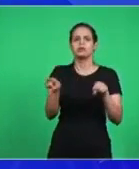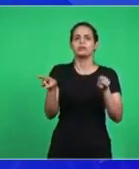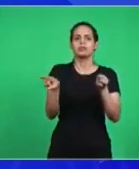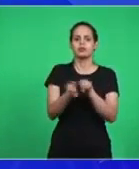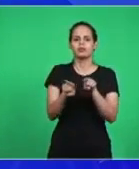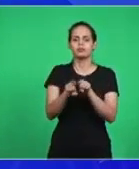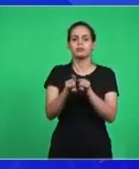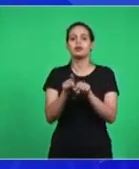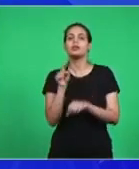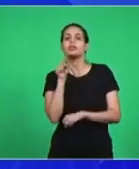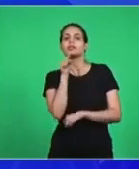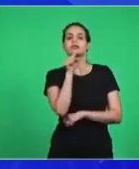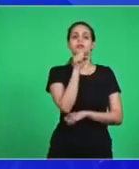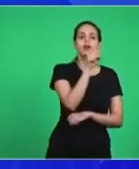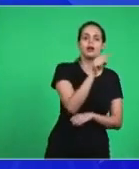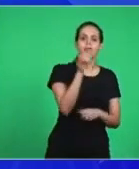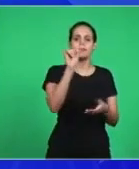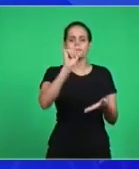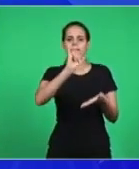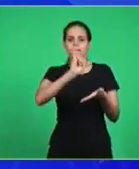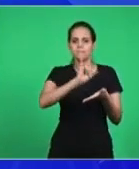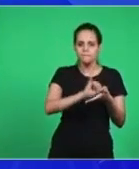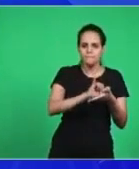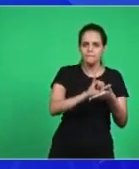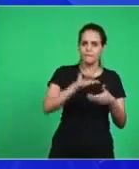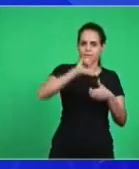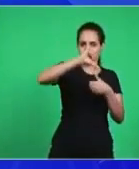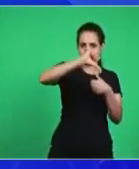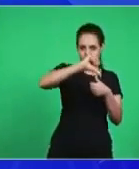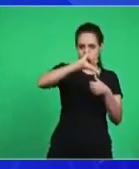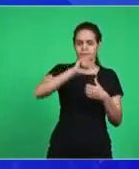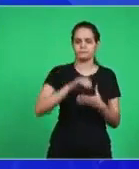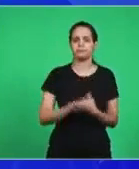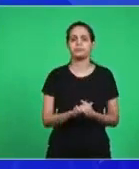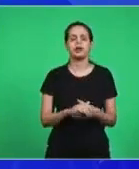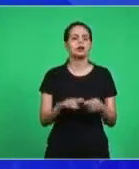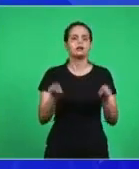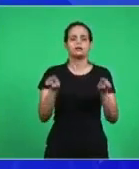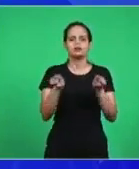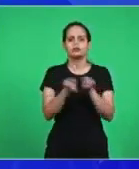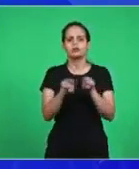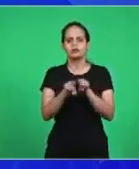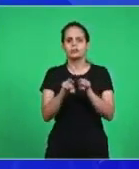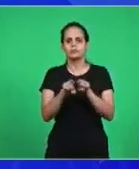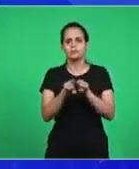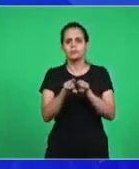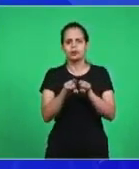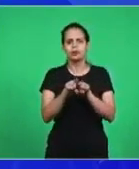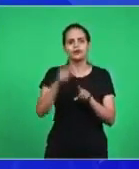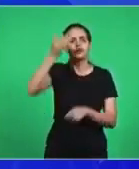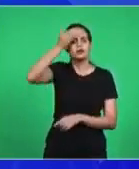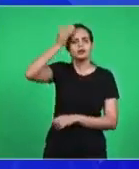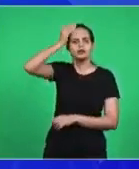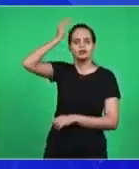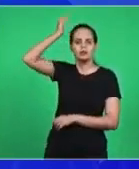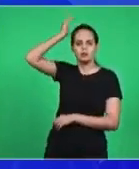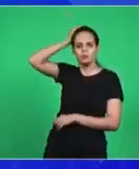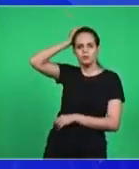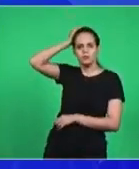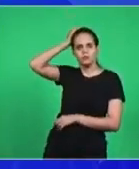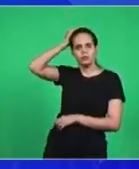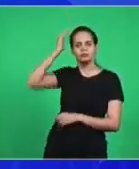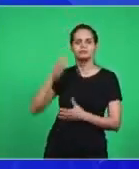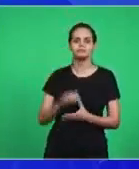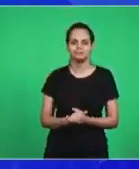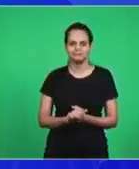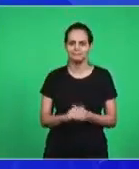the church of El Salvador in a country from Central America, and the church in Havana, Cuba. They sent this